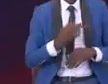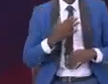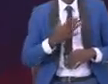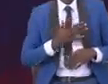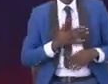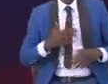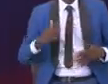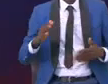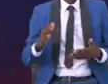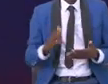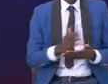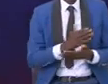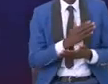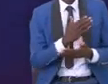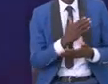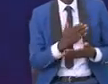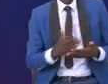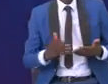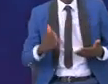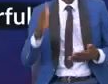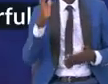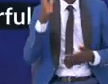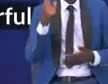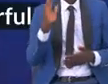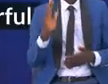shall ever be.